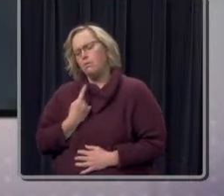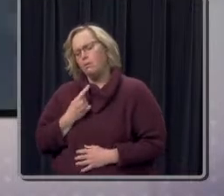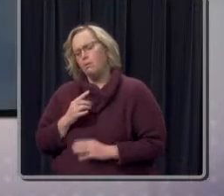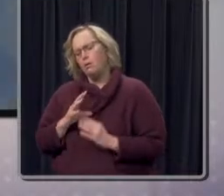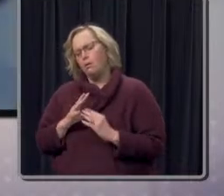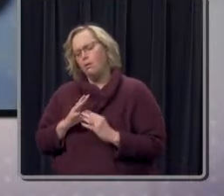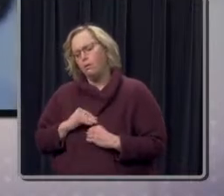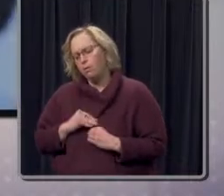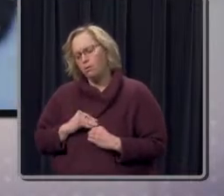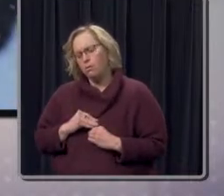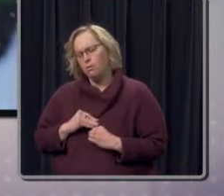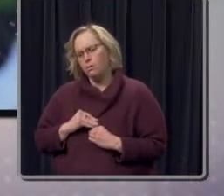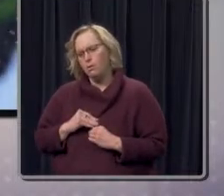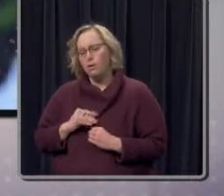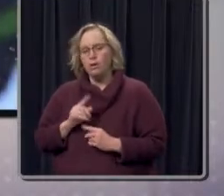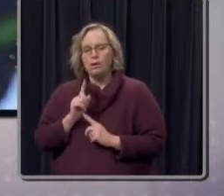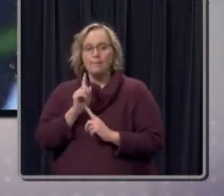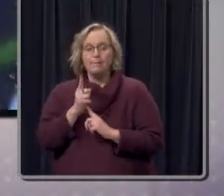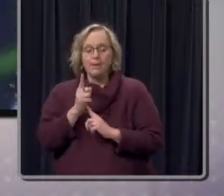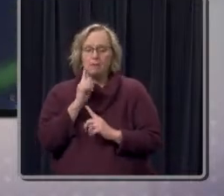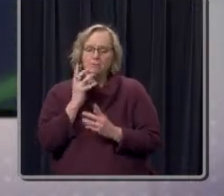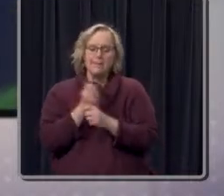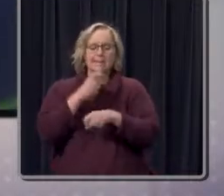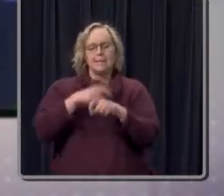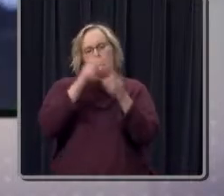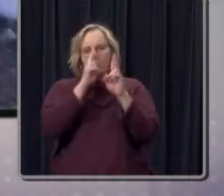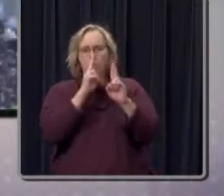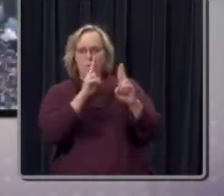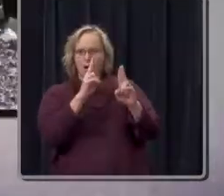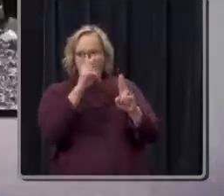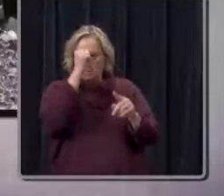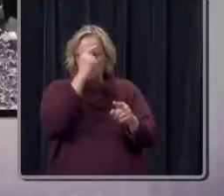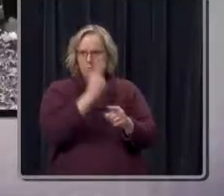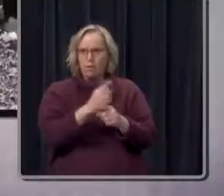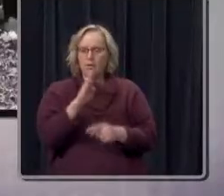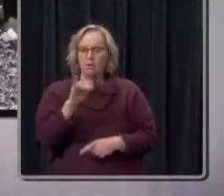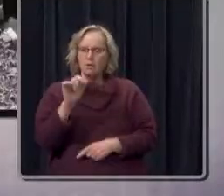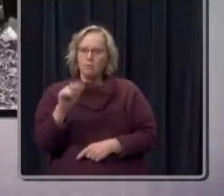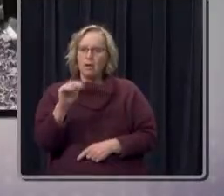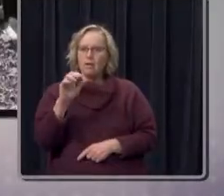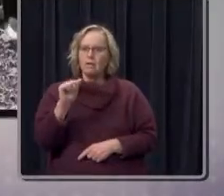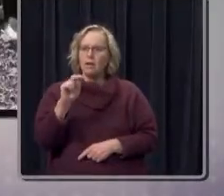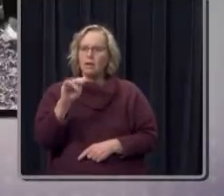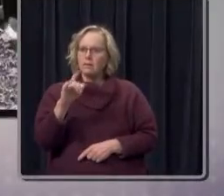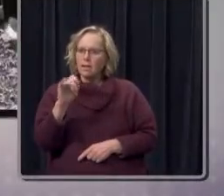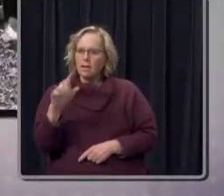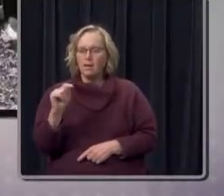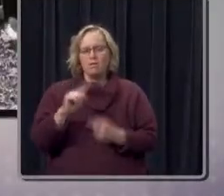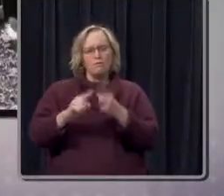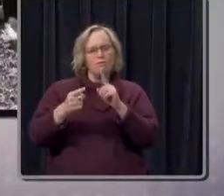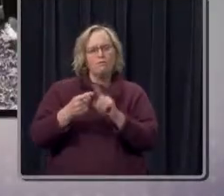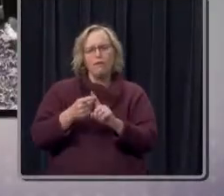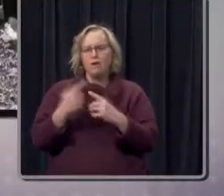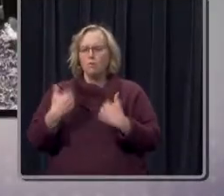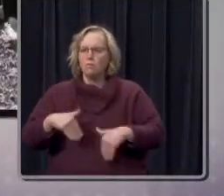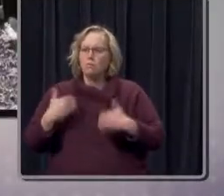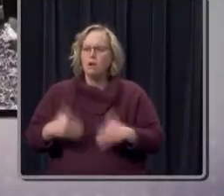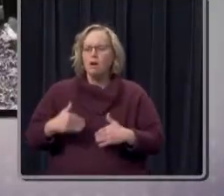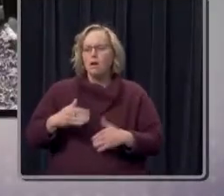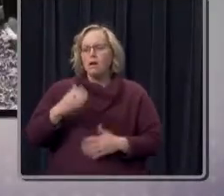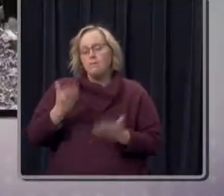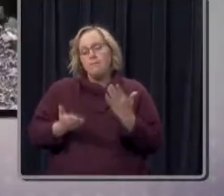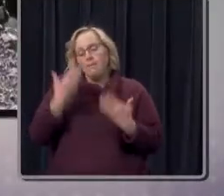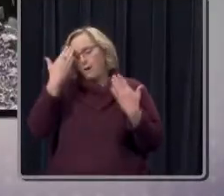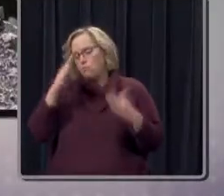And just for a minute, I'd like to take this time to honor our brother, Brian Almazadi, a friend and a teammate that was like no other. Now, I may not know the full story,